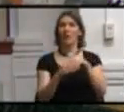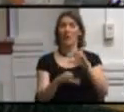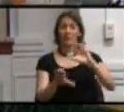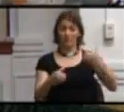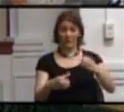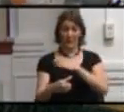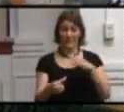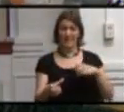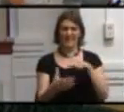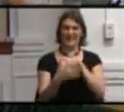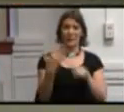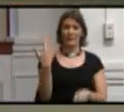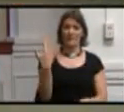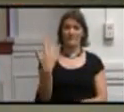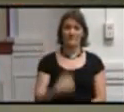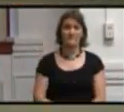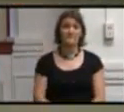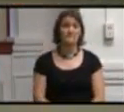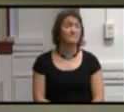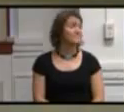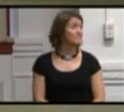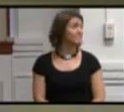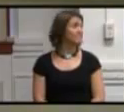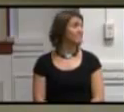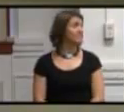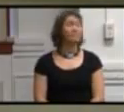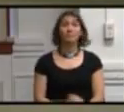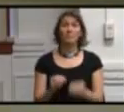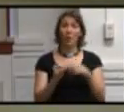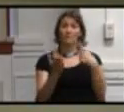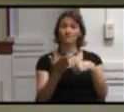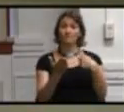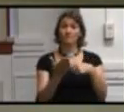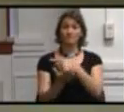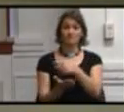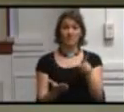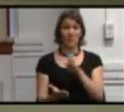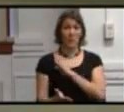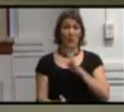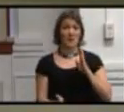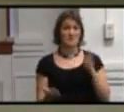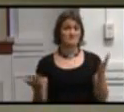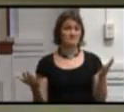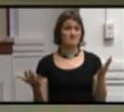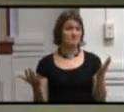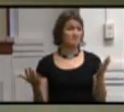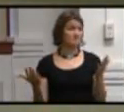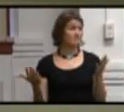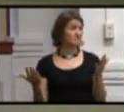that I just identified. Any discussion from anybody on the board? or anybody else?